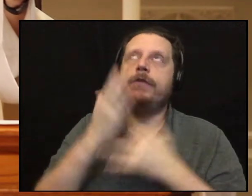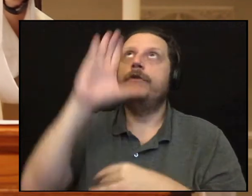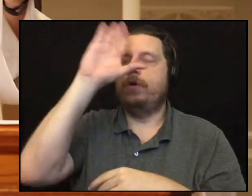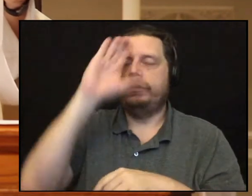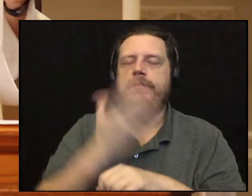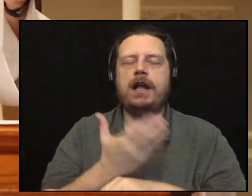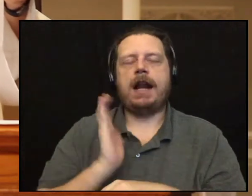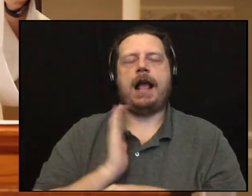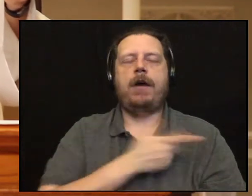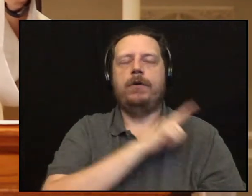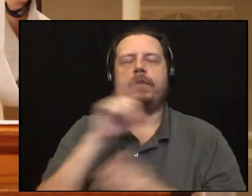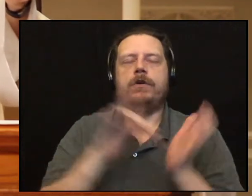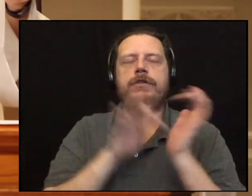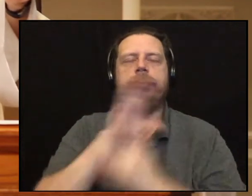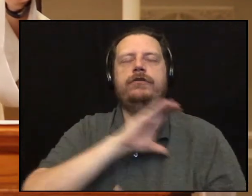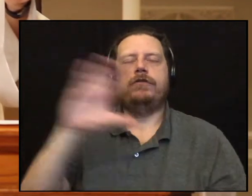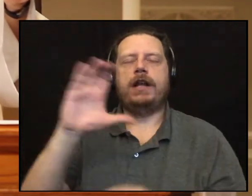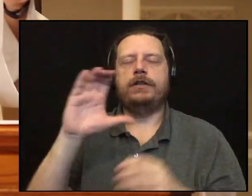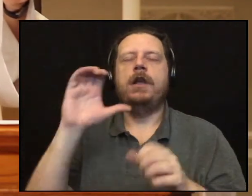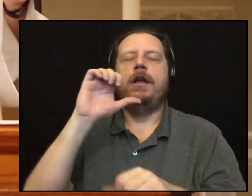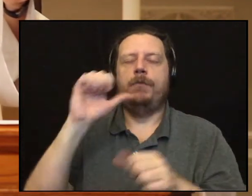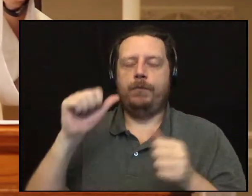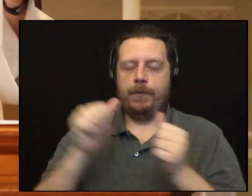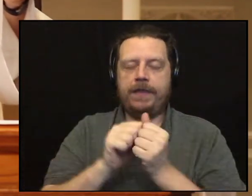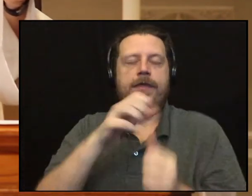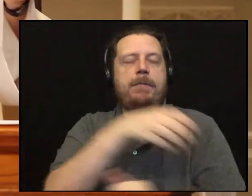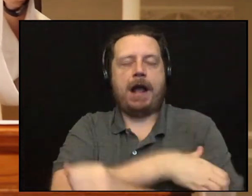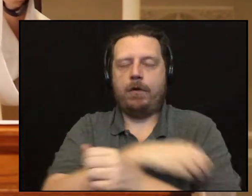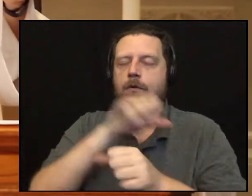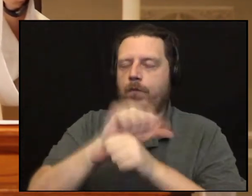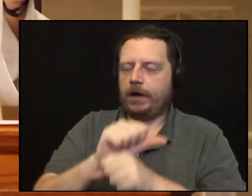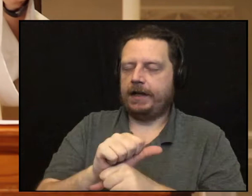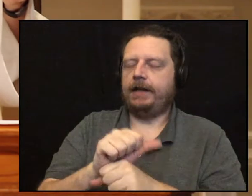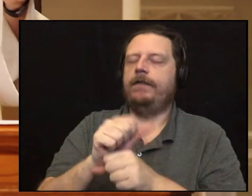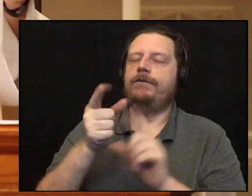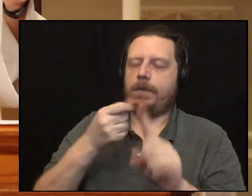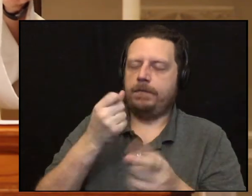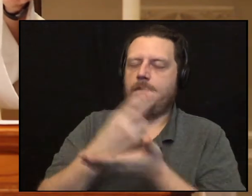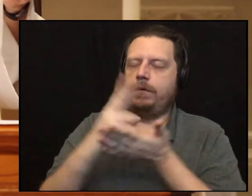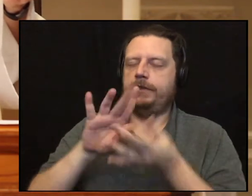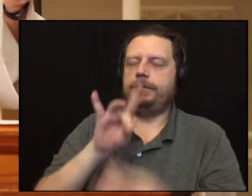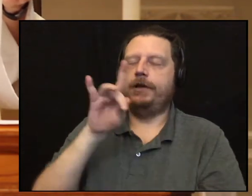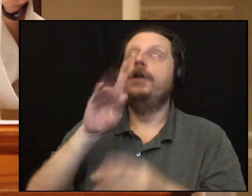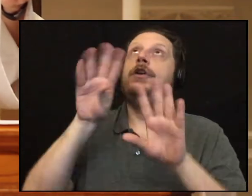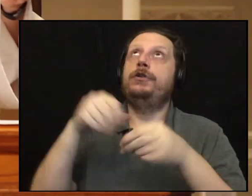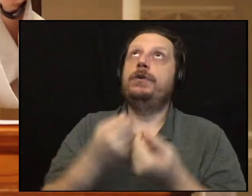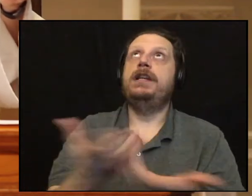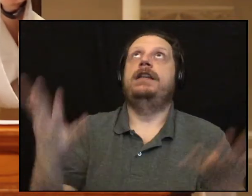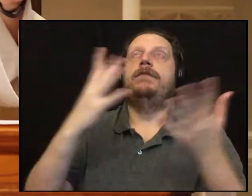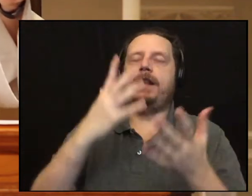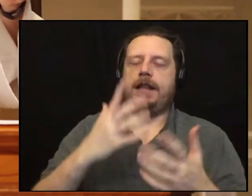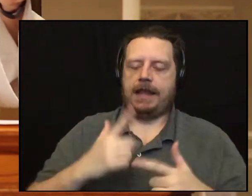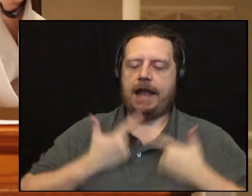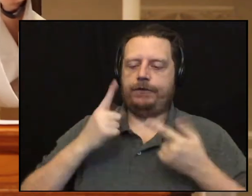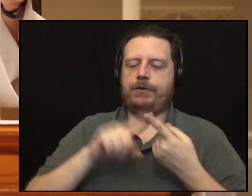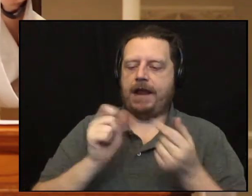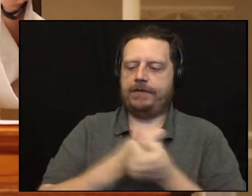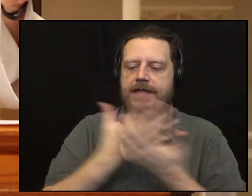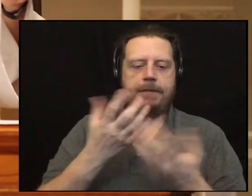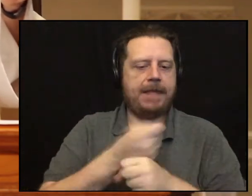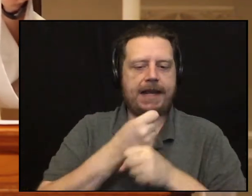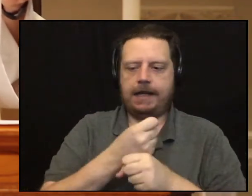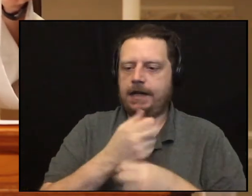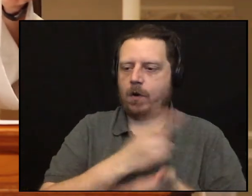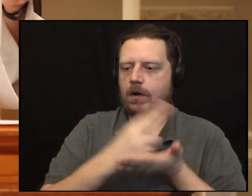the power and working of the Holy Spirit, you give life to all things and make them holy. And you never cease to gather